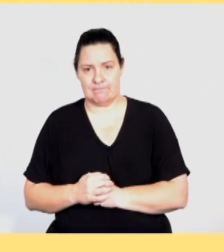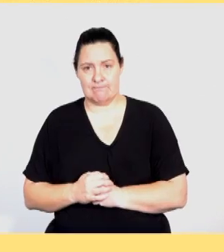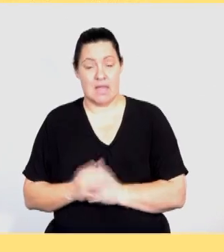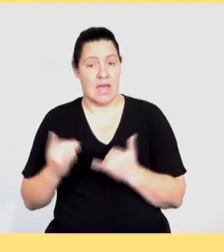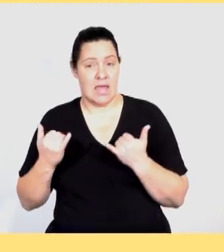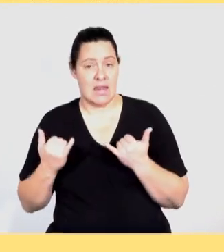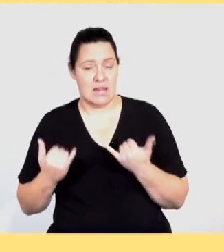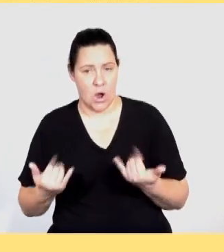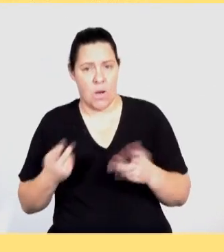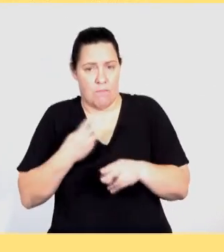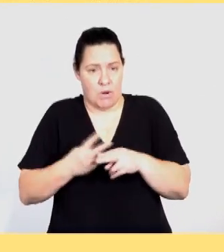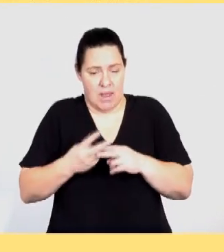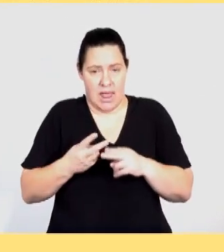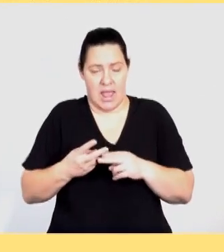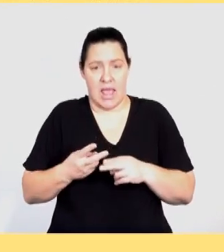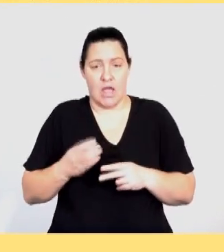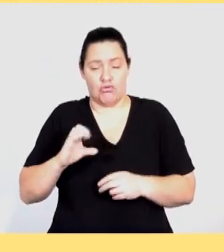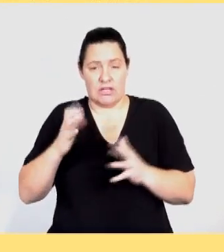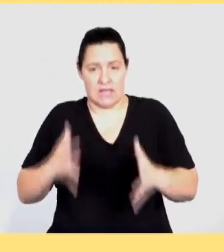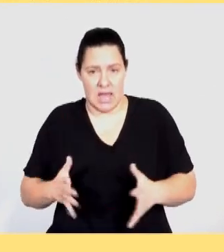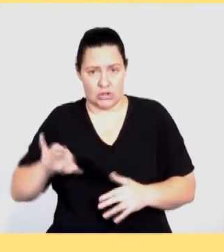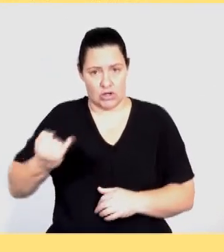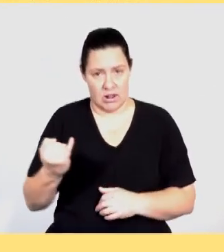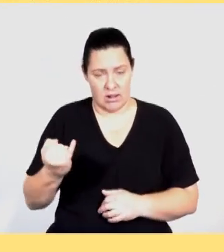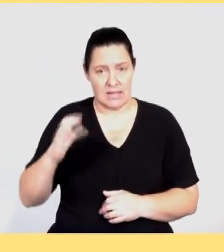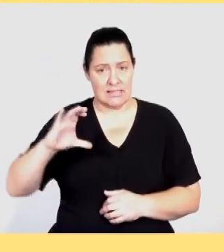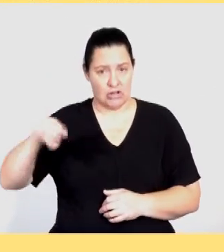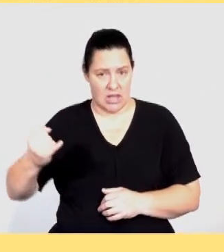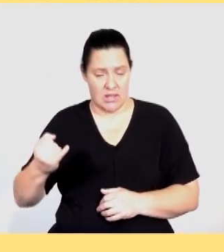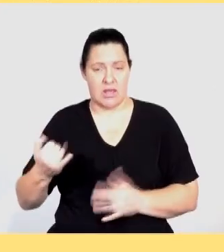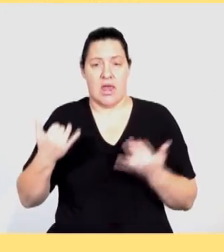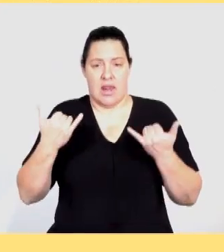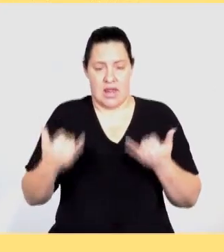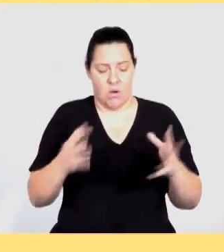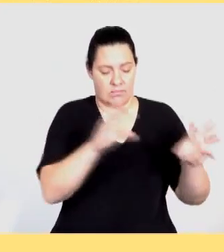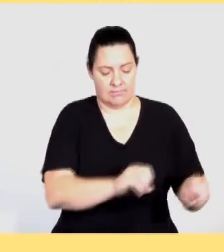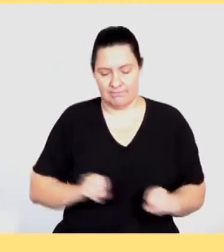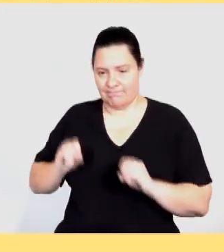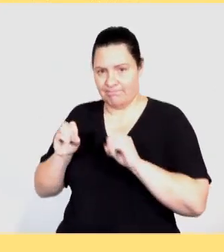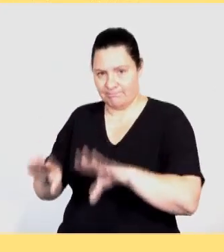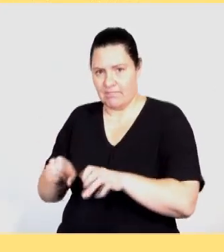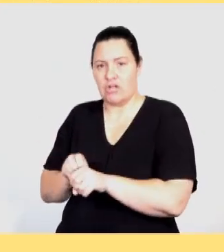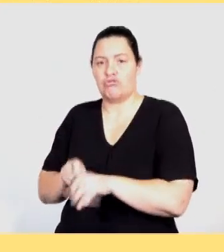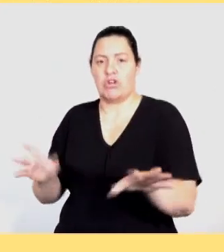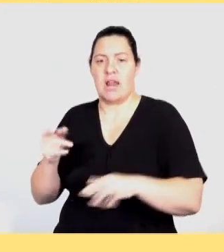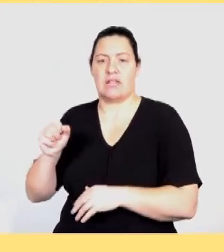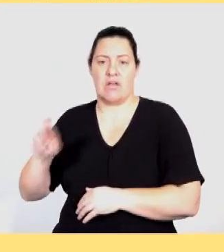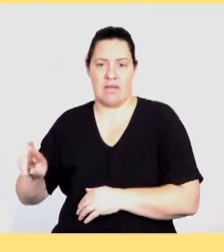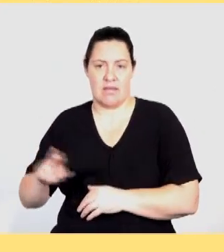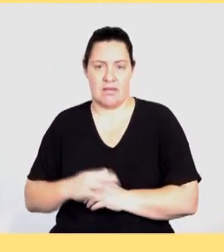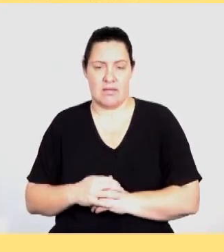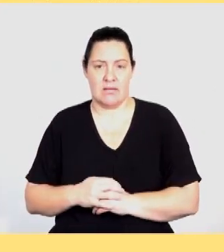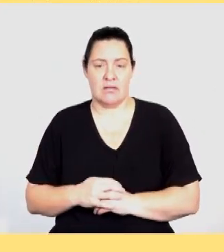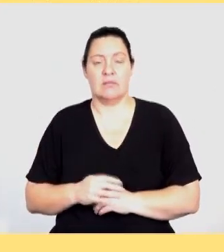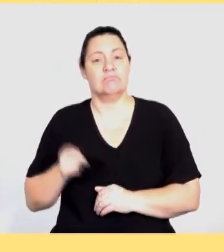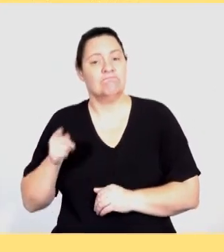11,240. Now, after preparing your creditors journal, we should be able now to post to the